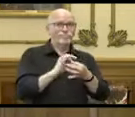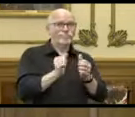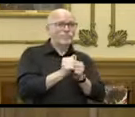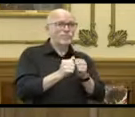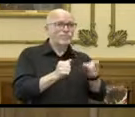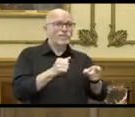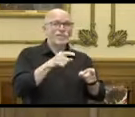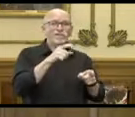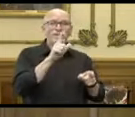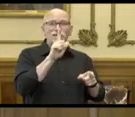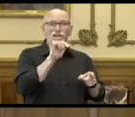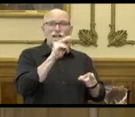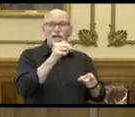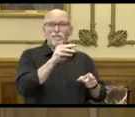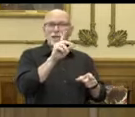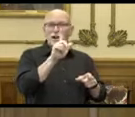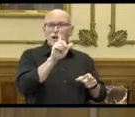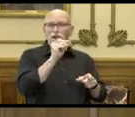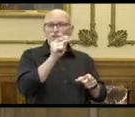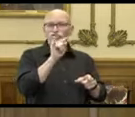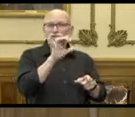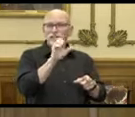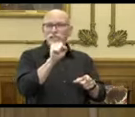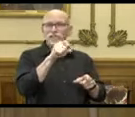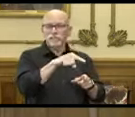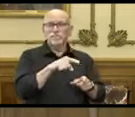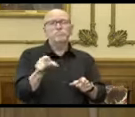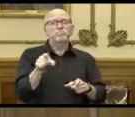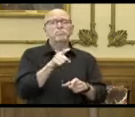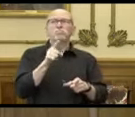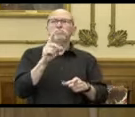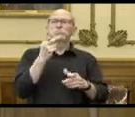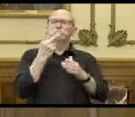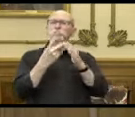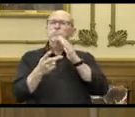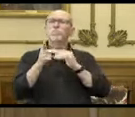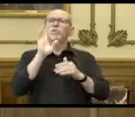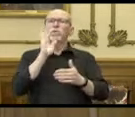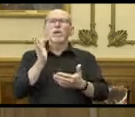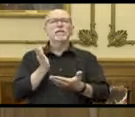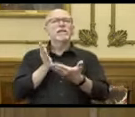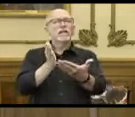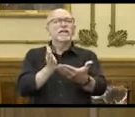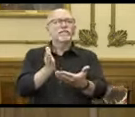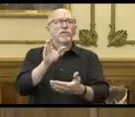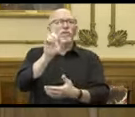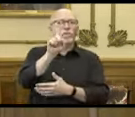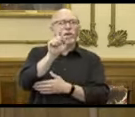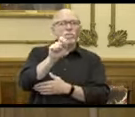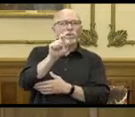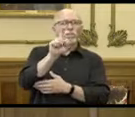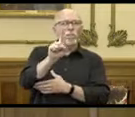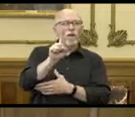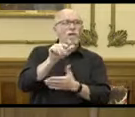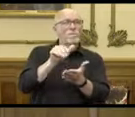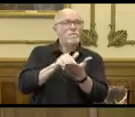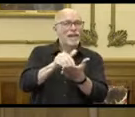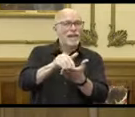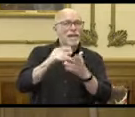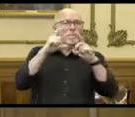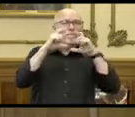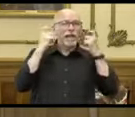Langham Logistics, estimates it will have delivered 1.1 million masks